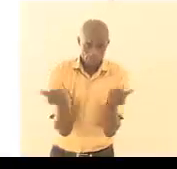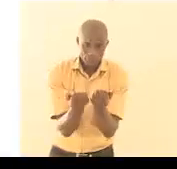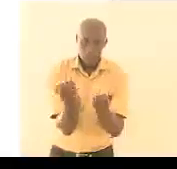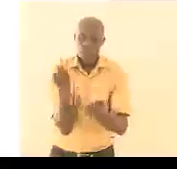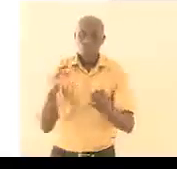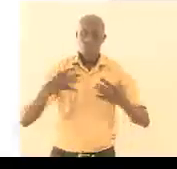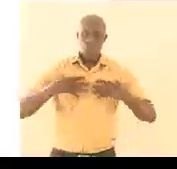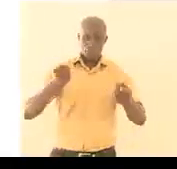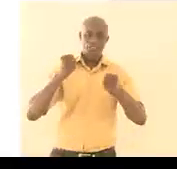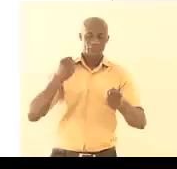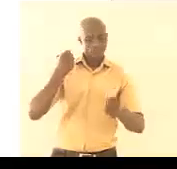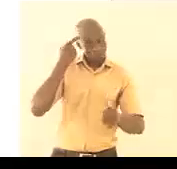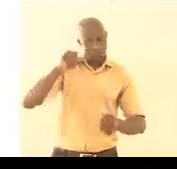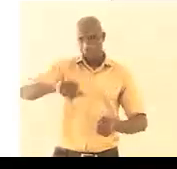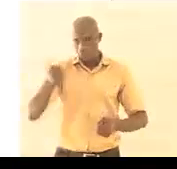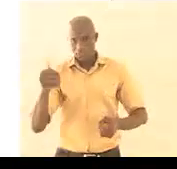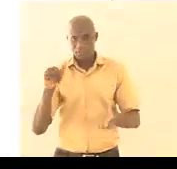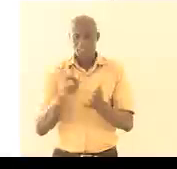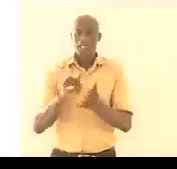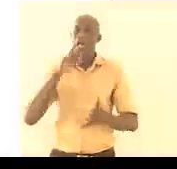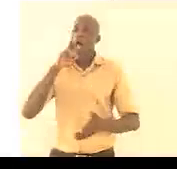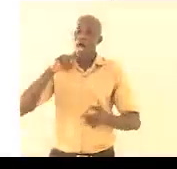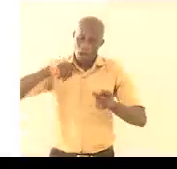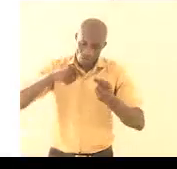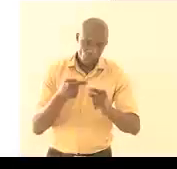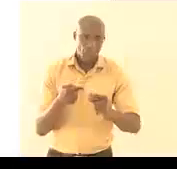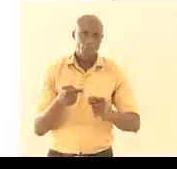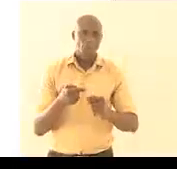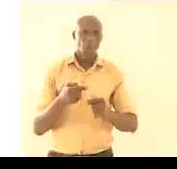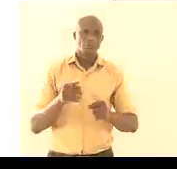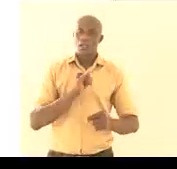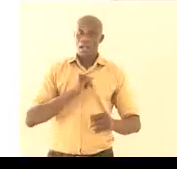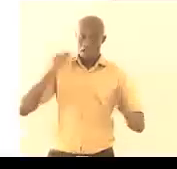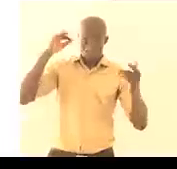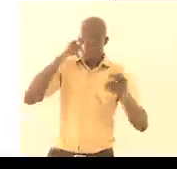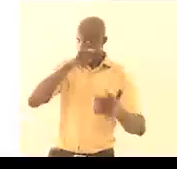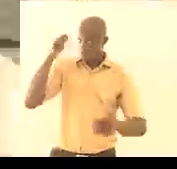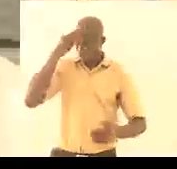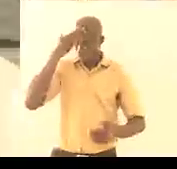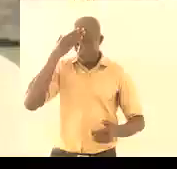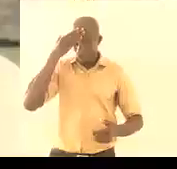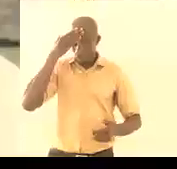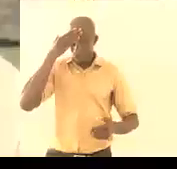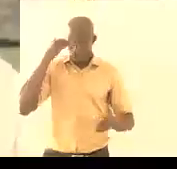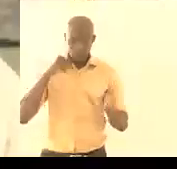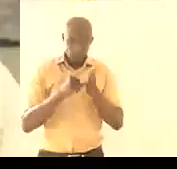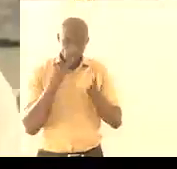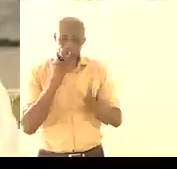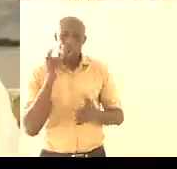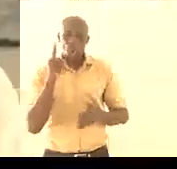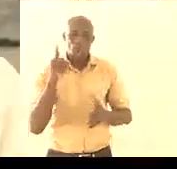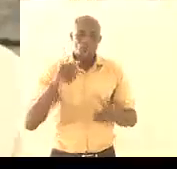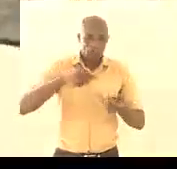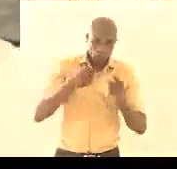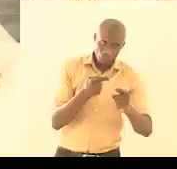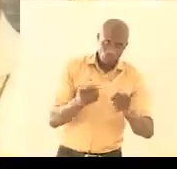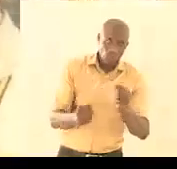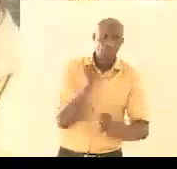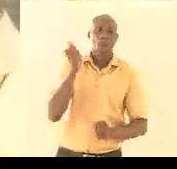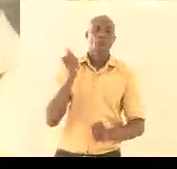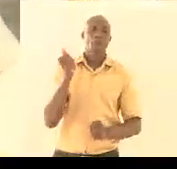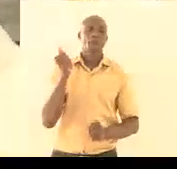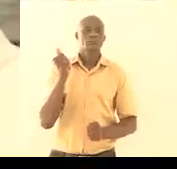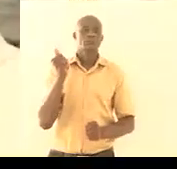of healing for others who are hurting around us. I hope you know that it is not the one who is hurting the most that is